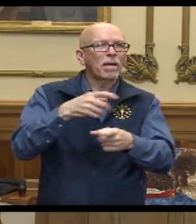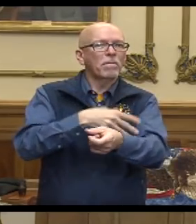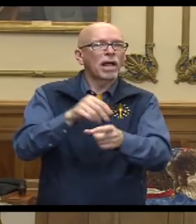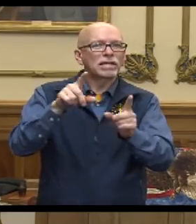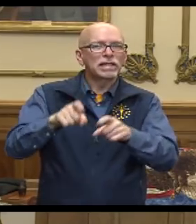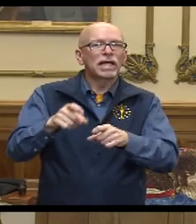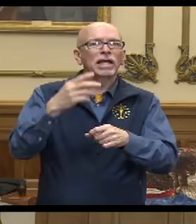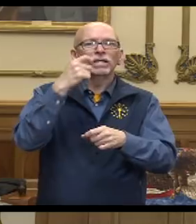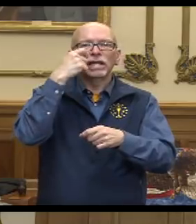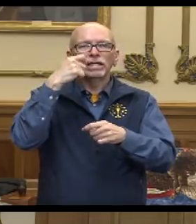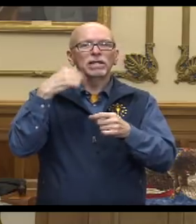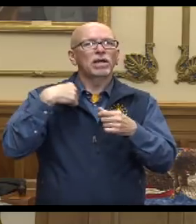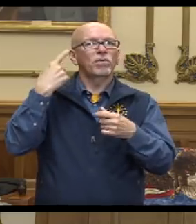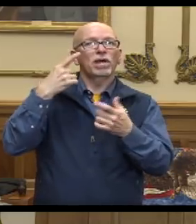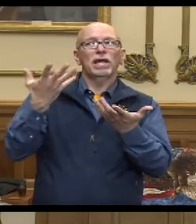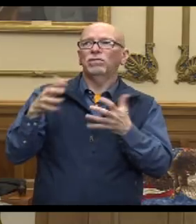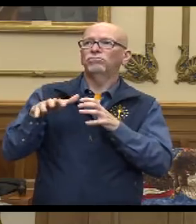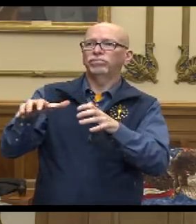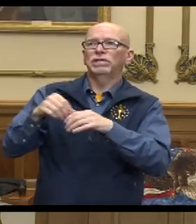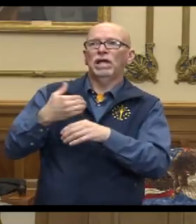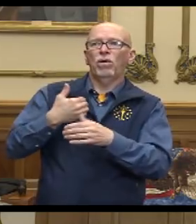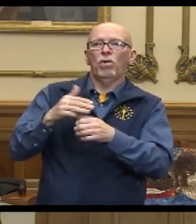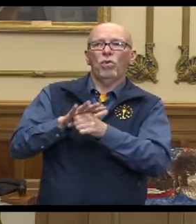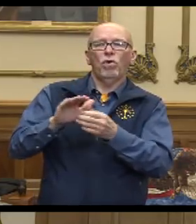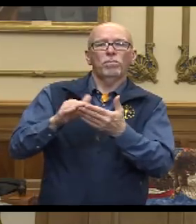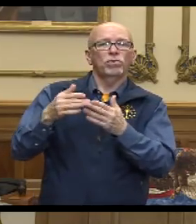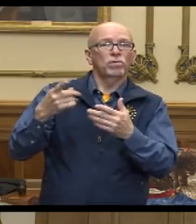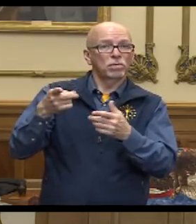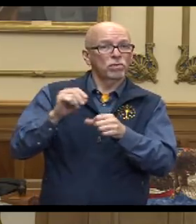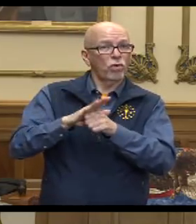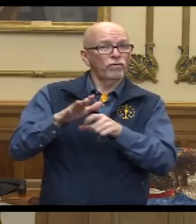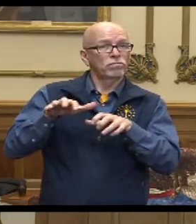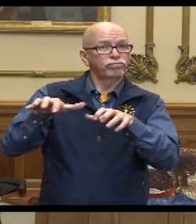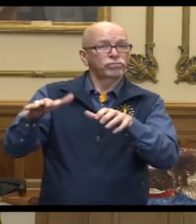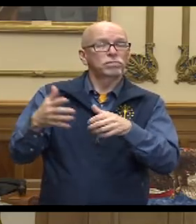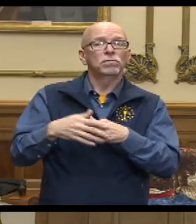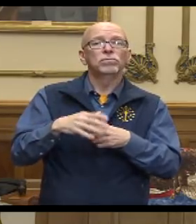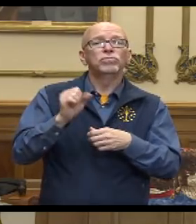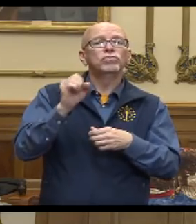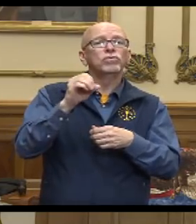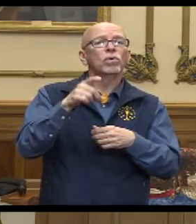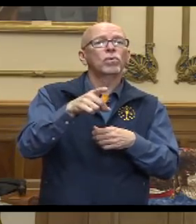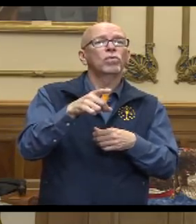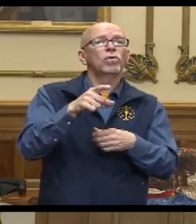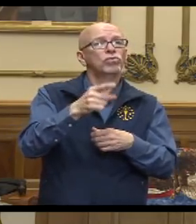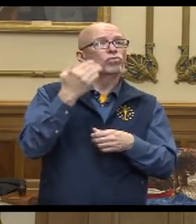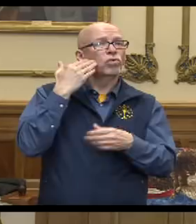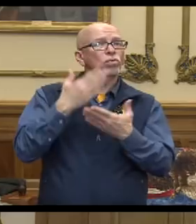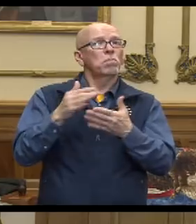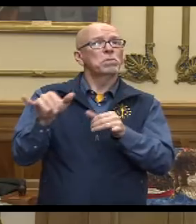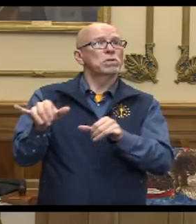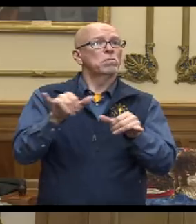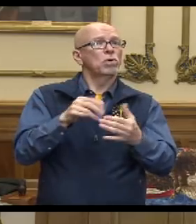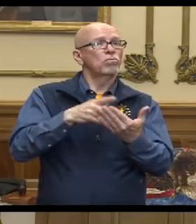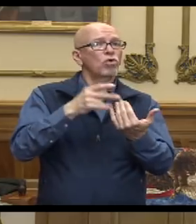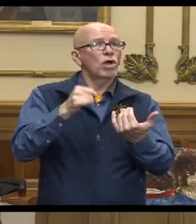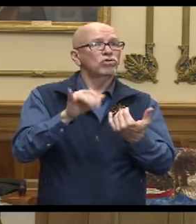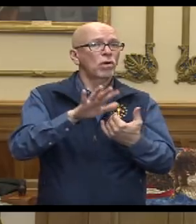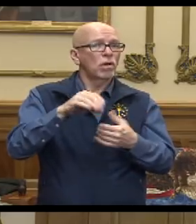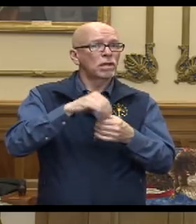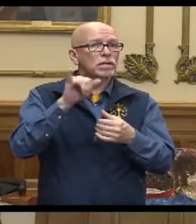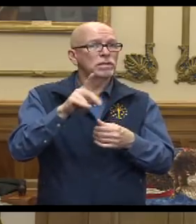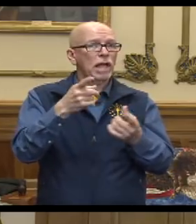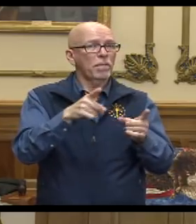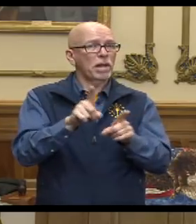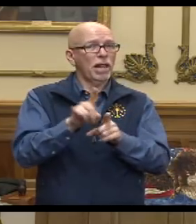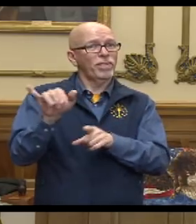out how prevalent it is here in our local community. My question for you is, do you know of similar projects around the state that are